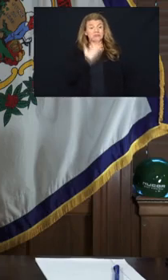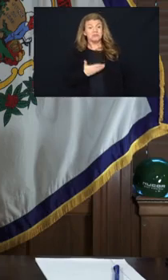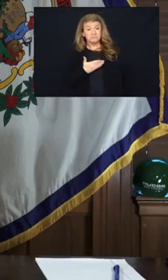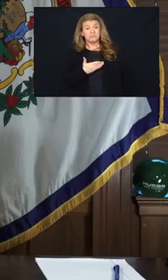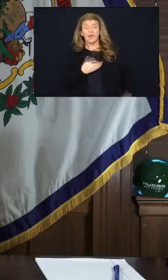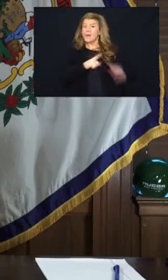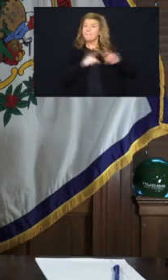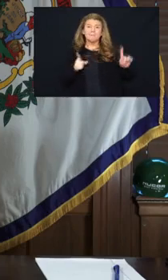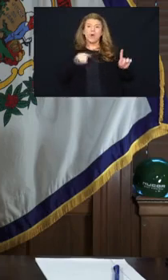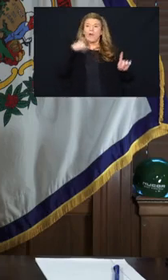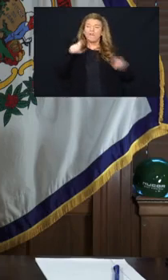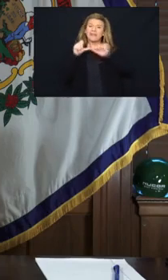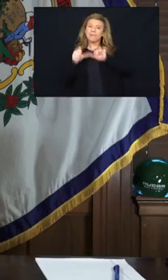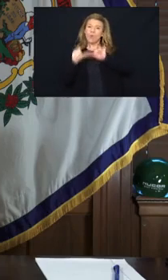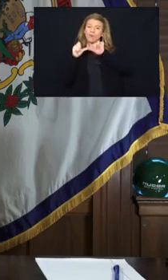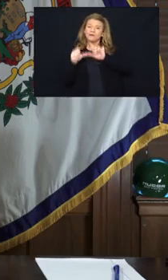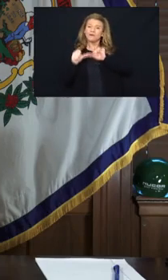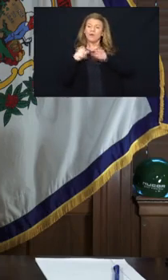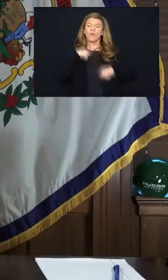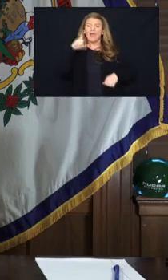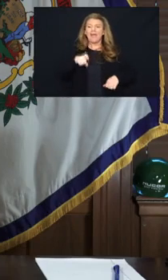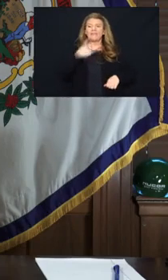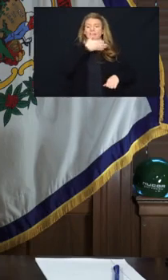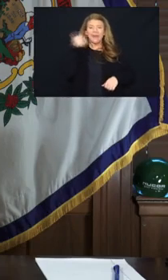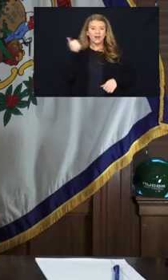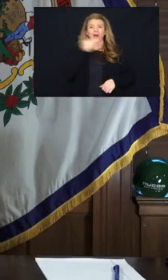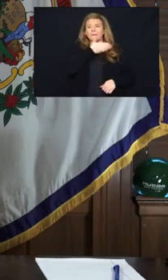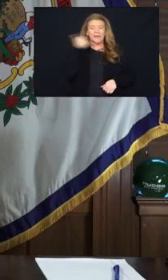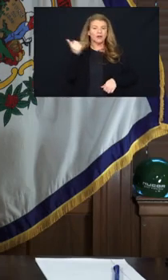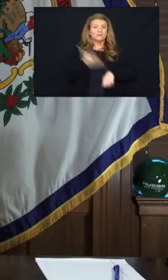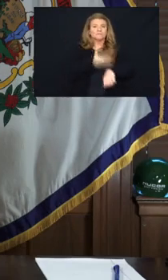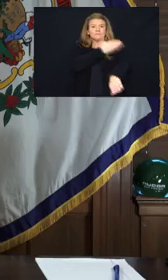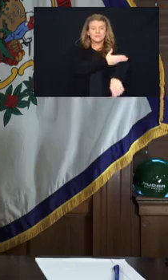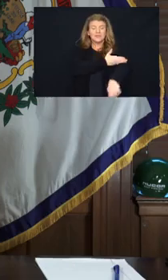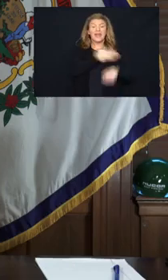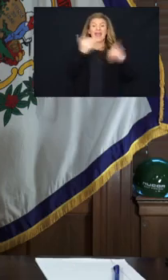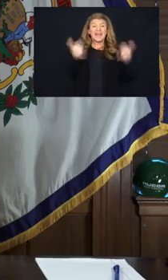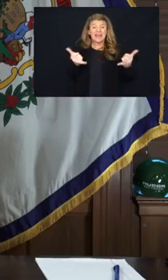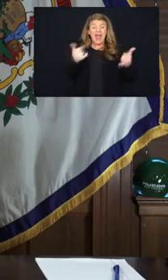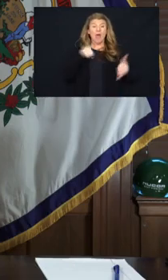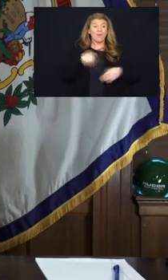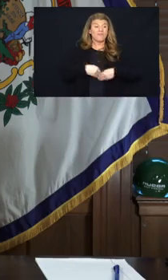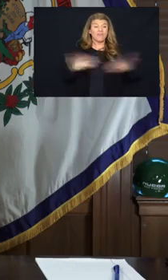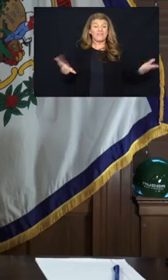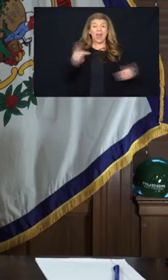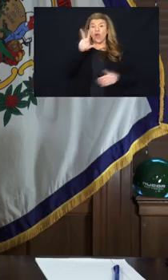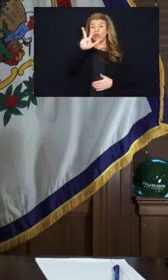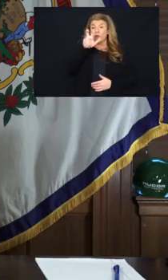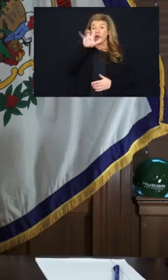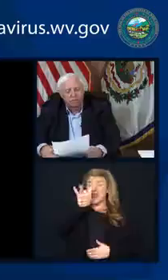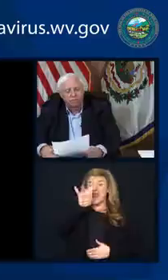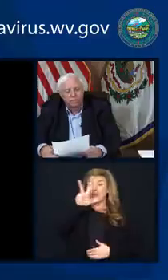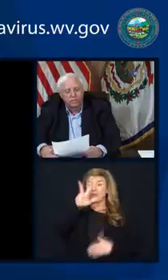everything, but we got to keep going. We just got to get better and better and better. We have now given out